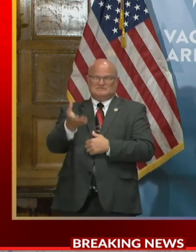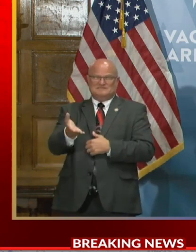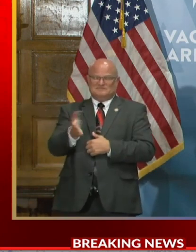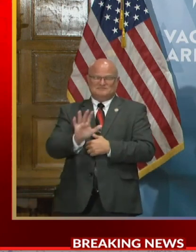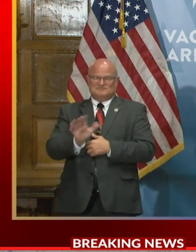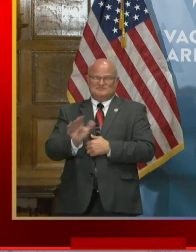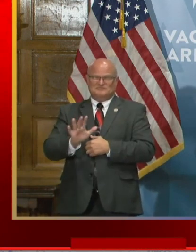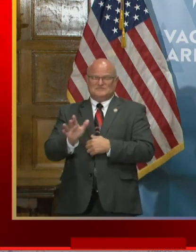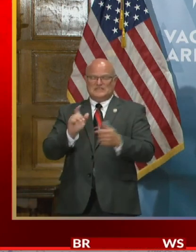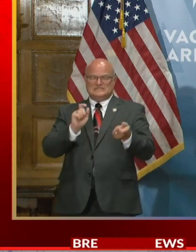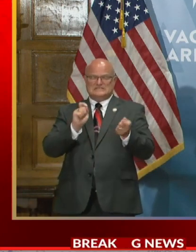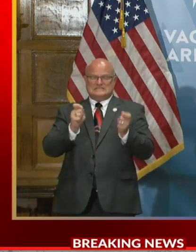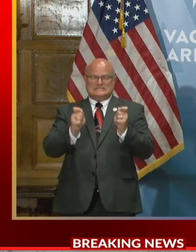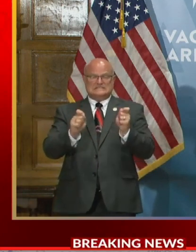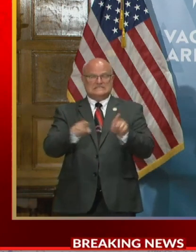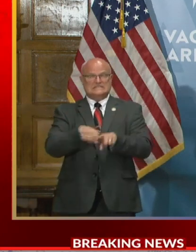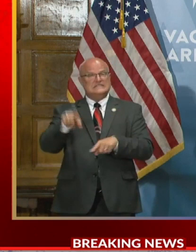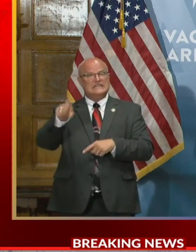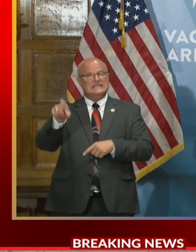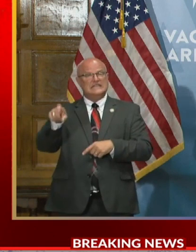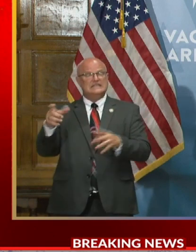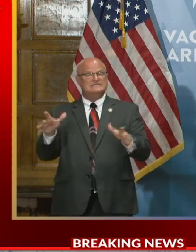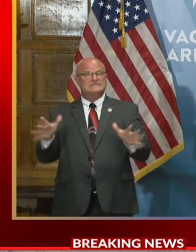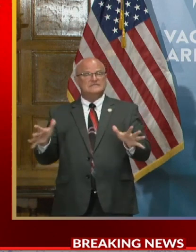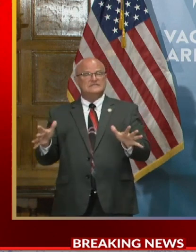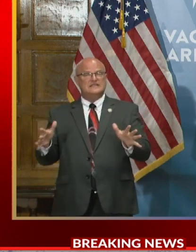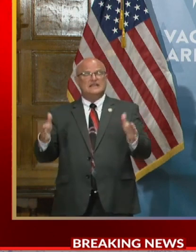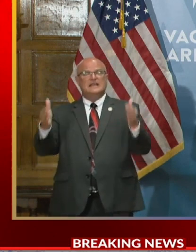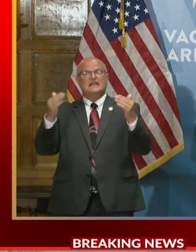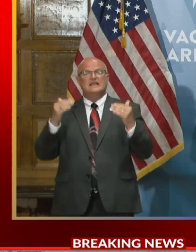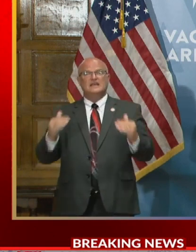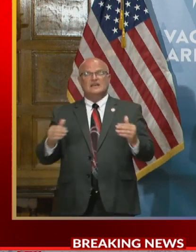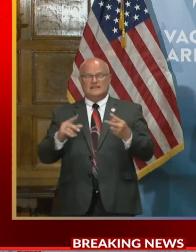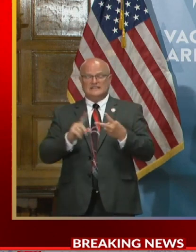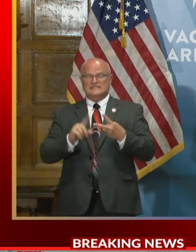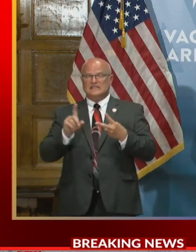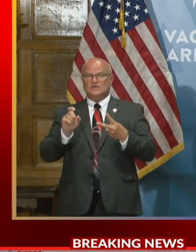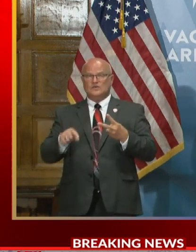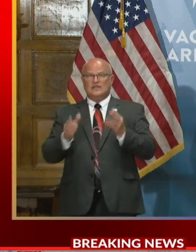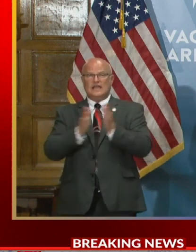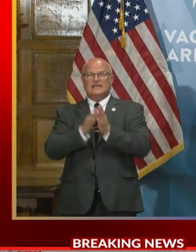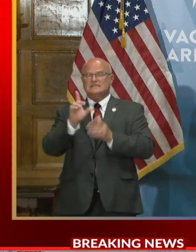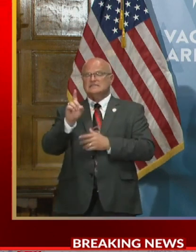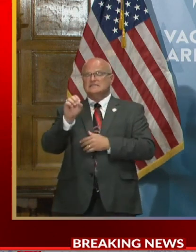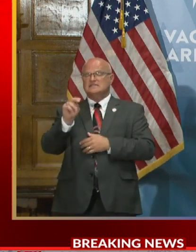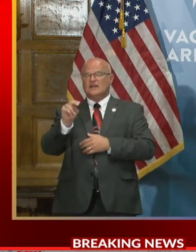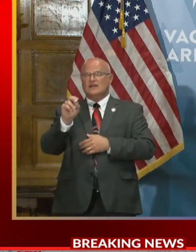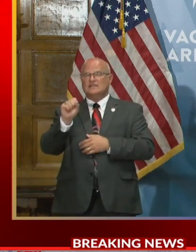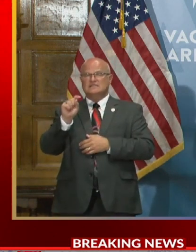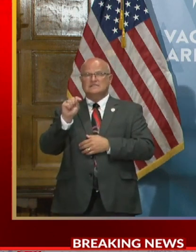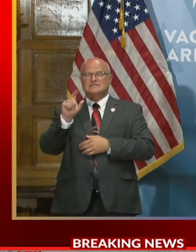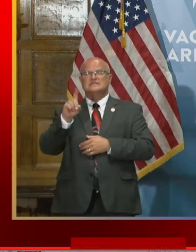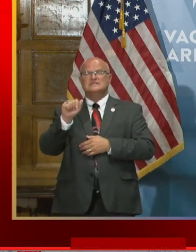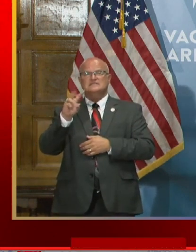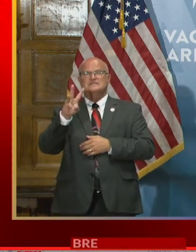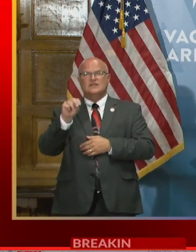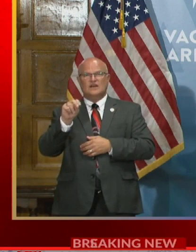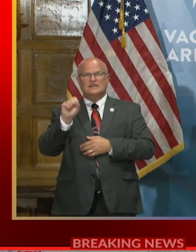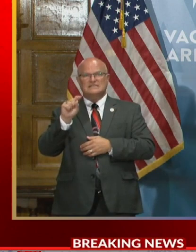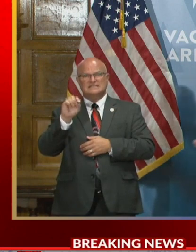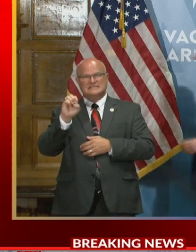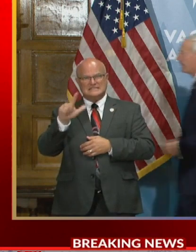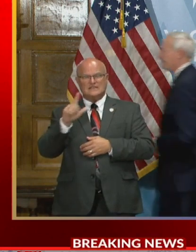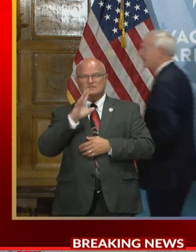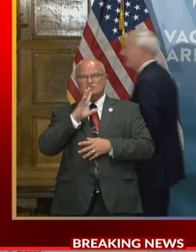making adjustments as needed. And then in terms of the second question, I'll ask Dawn Steele if she'd come and address that.